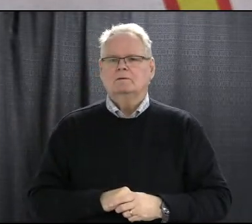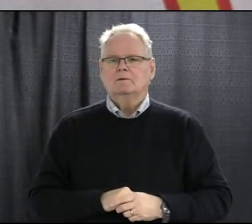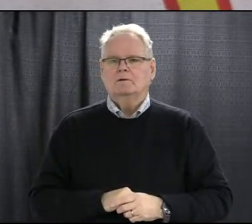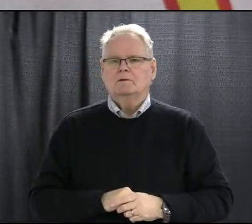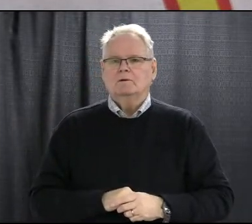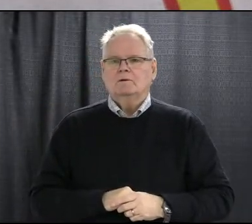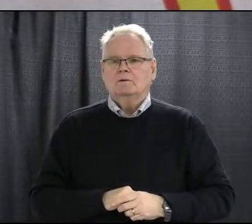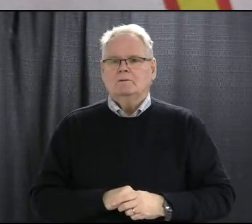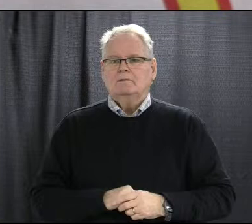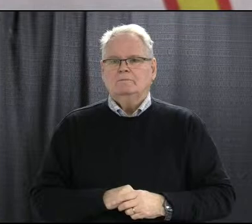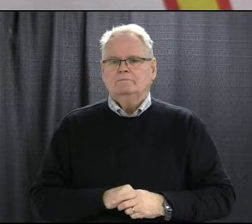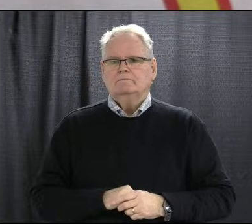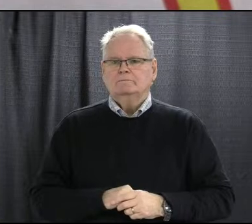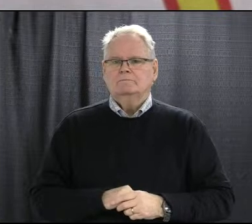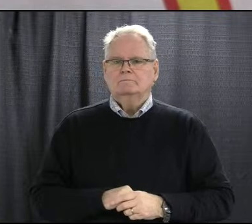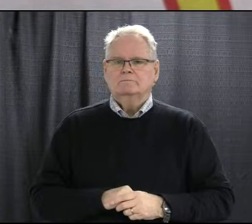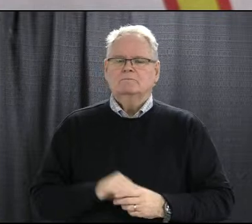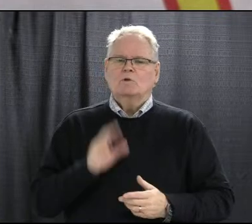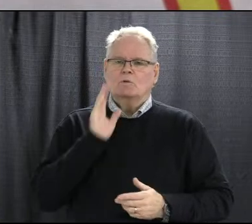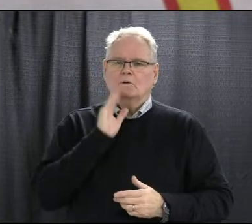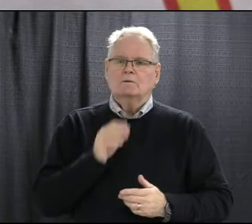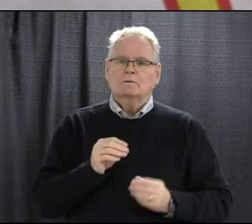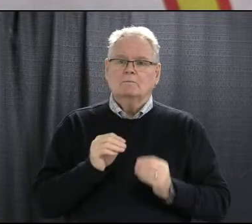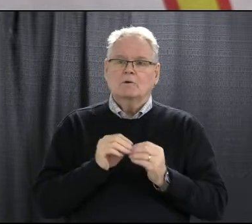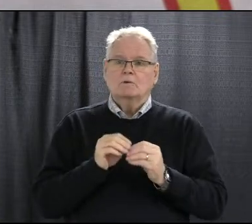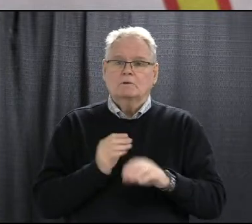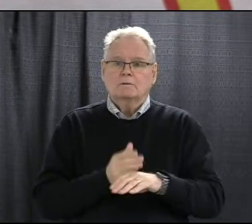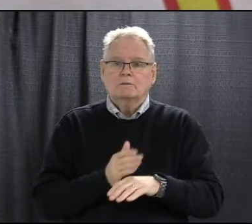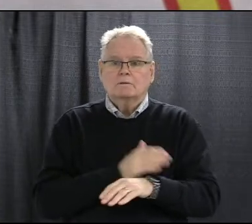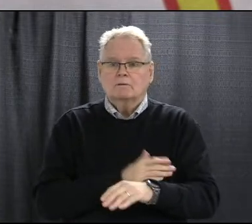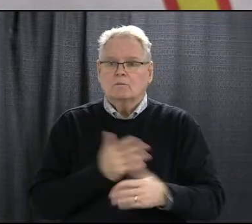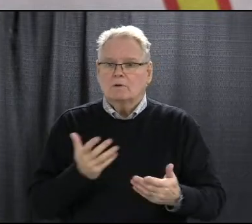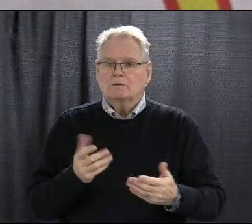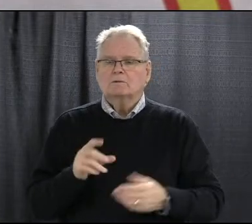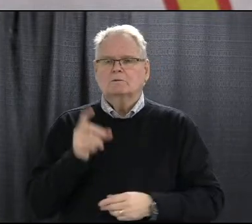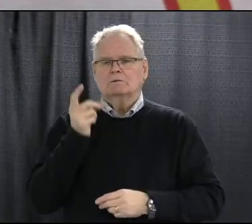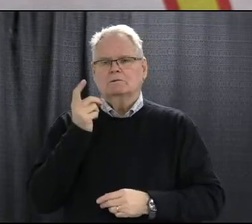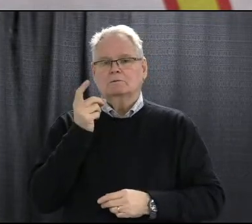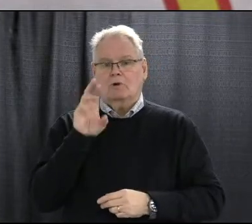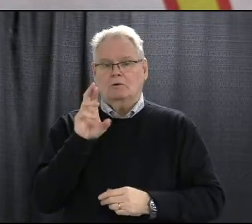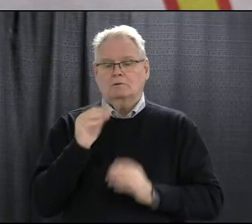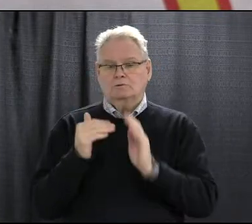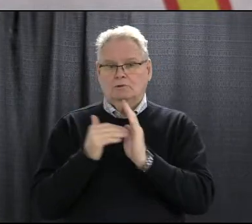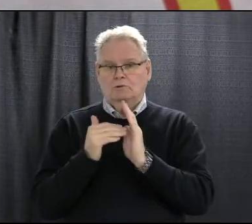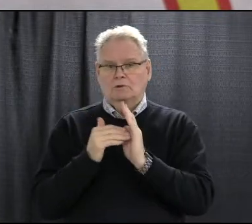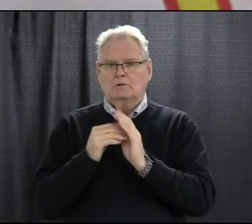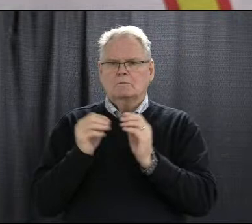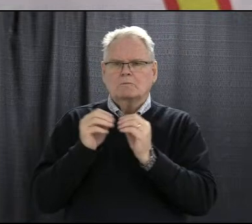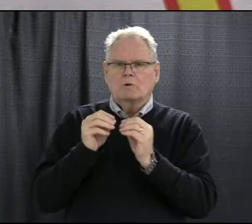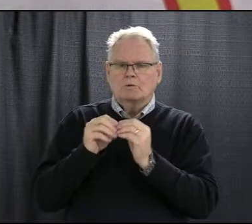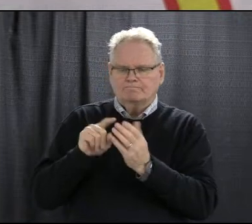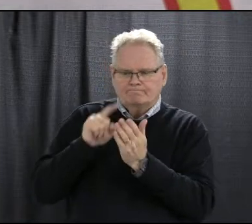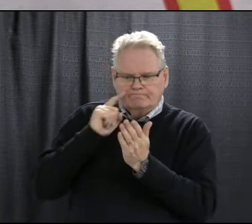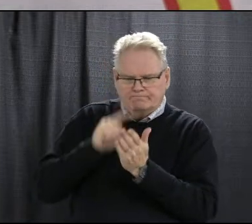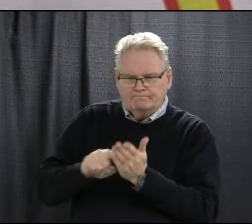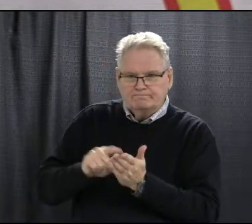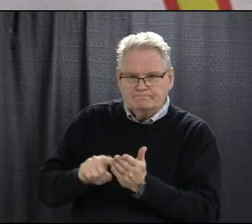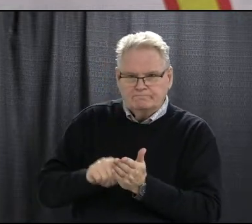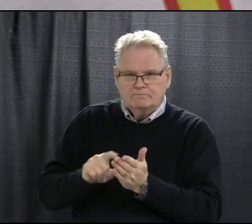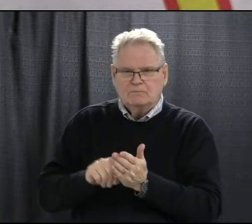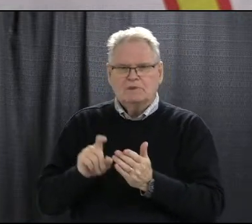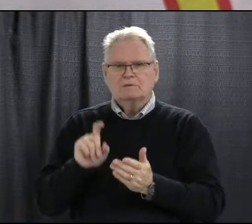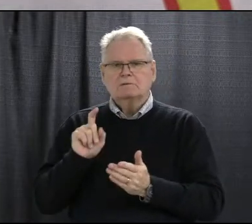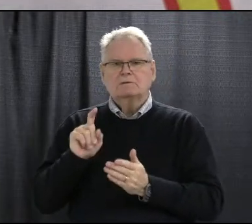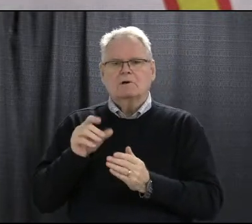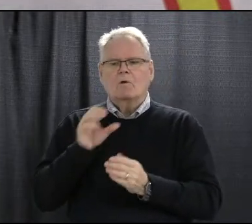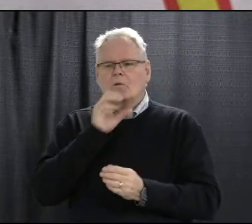Health providers will work with individuals to ensure that they transition from one level of care to another, understanding